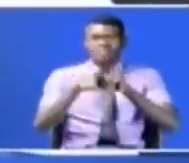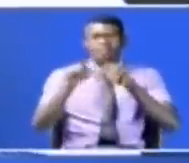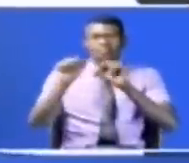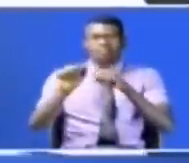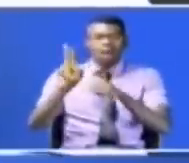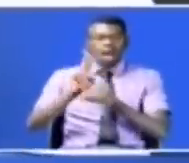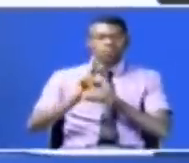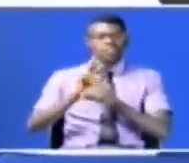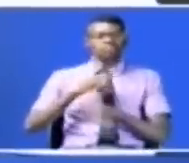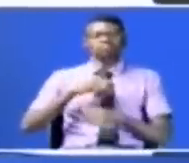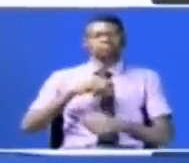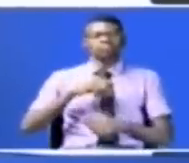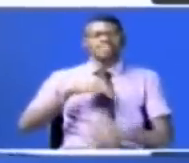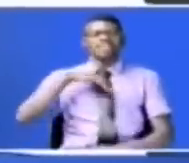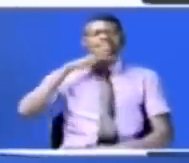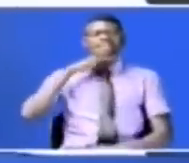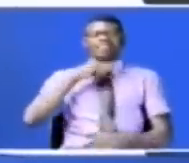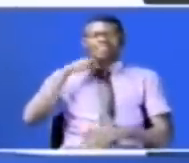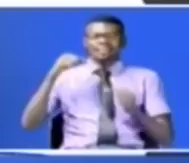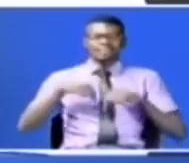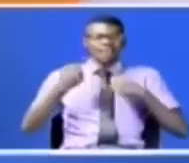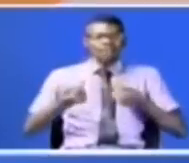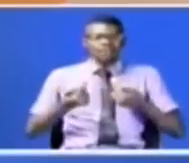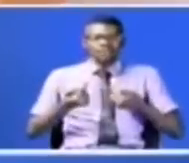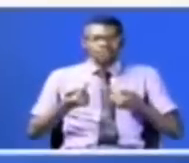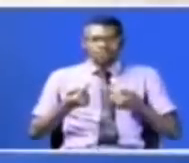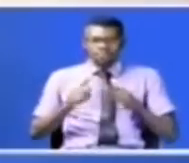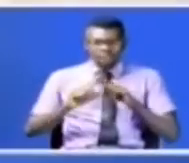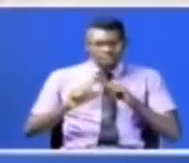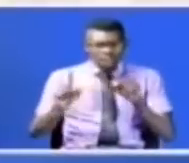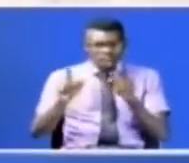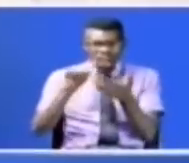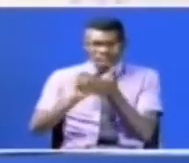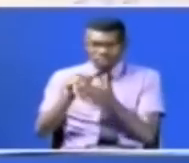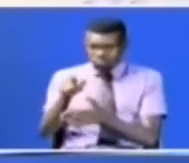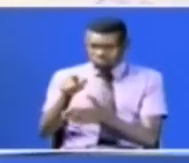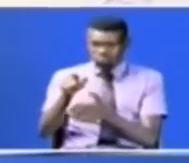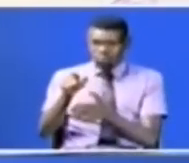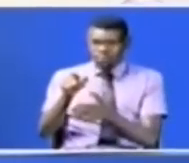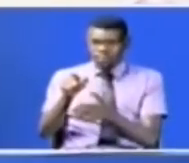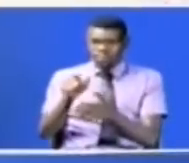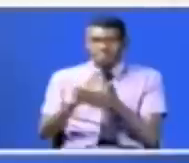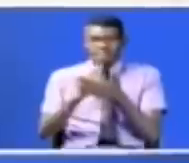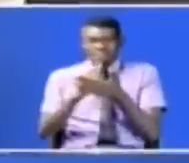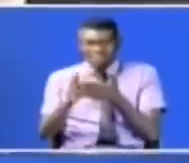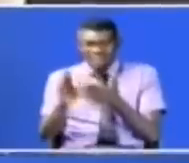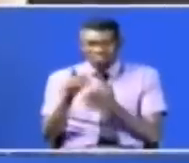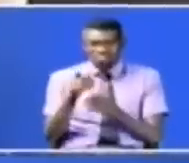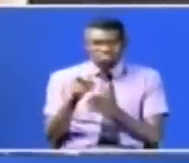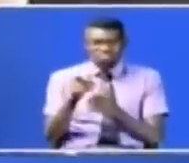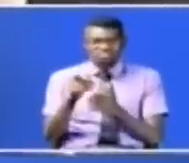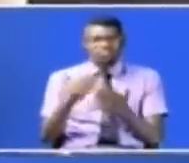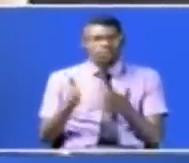me to take life when all is gone. Yet again, we remind you of some of the signs of